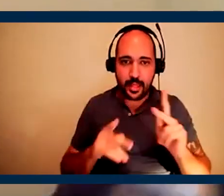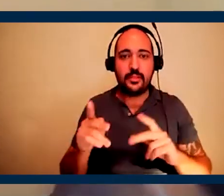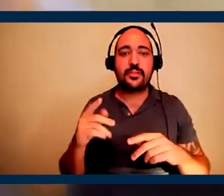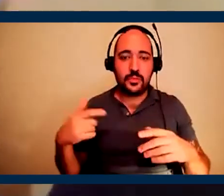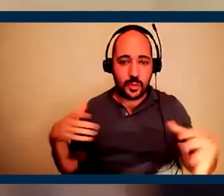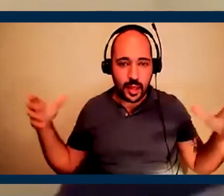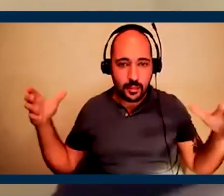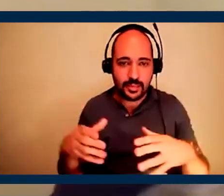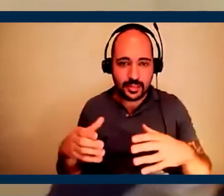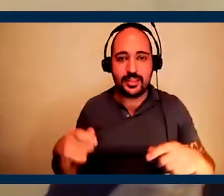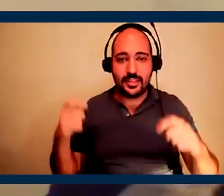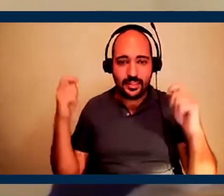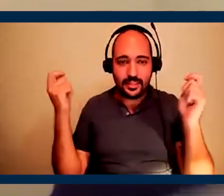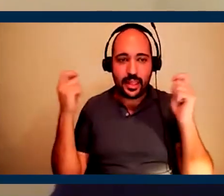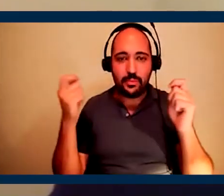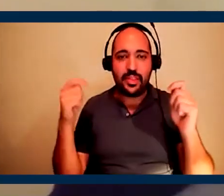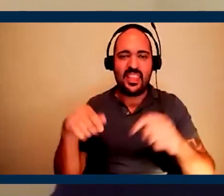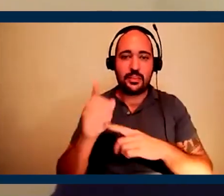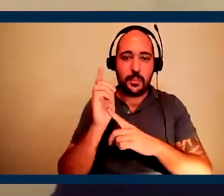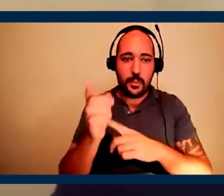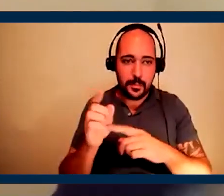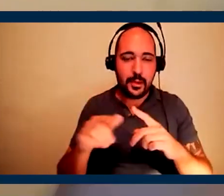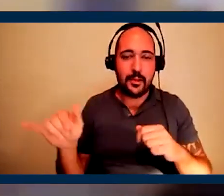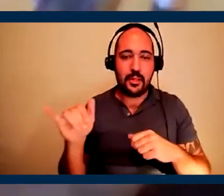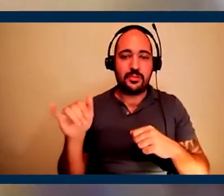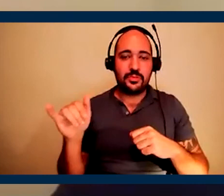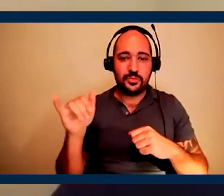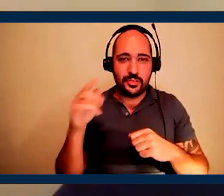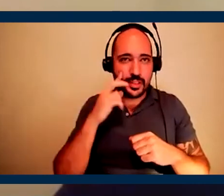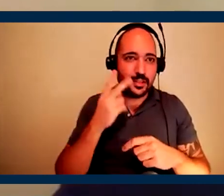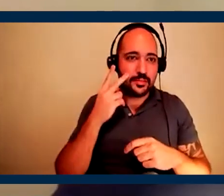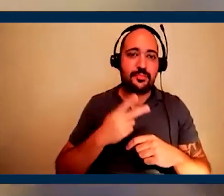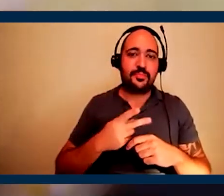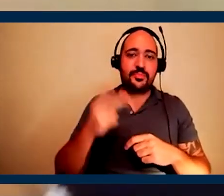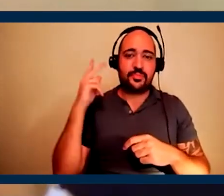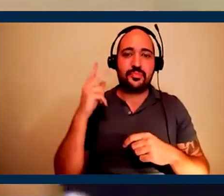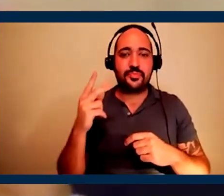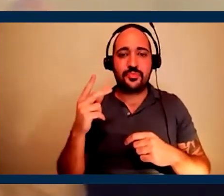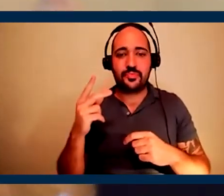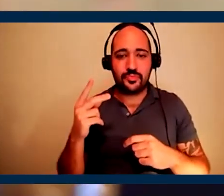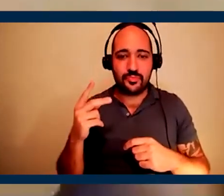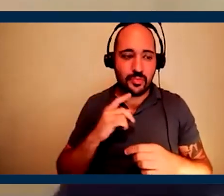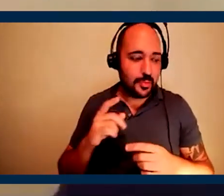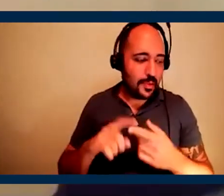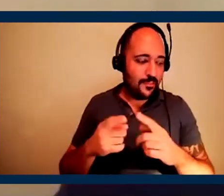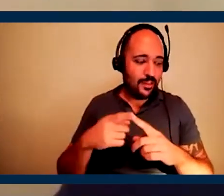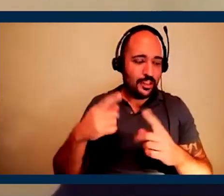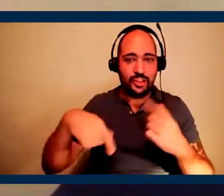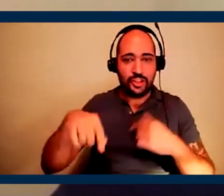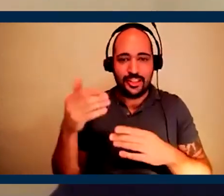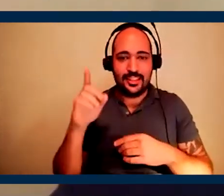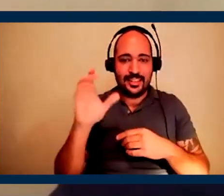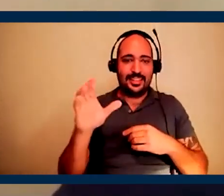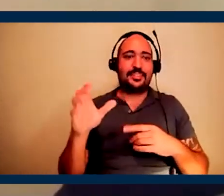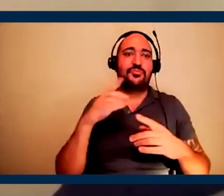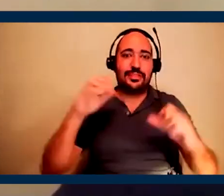coming together. We're celebrating this moment, but also commemorating. My friend circle here in DC is amazing, and